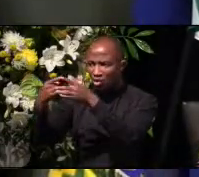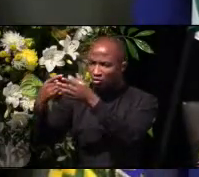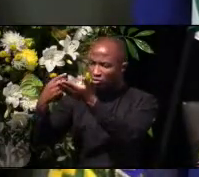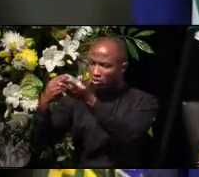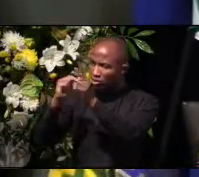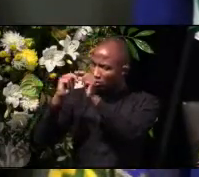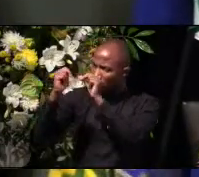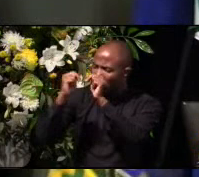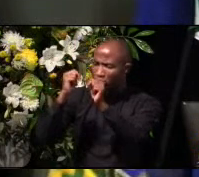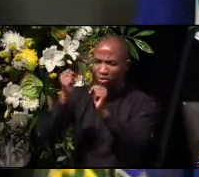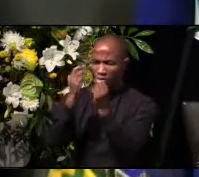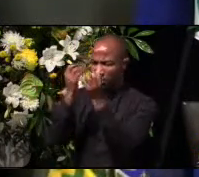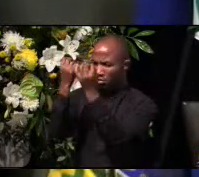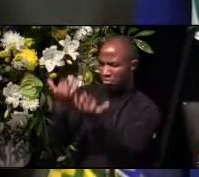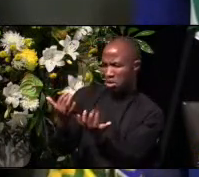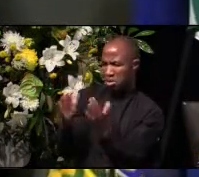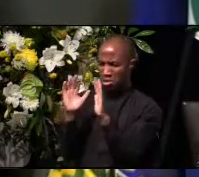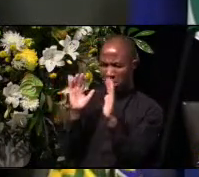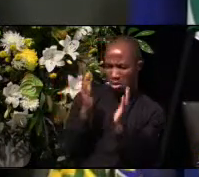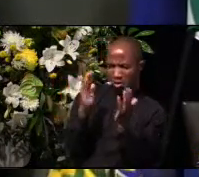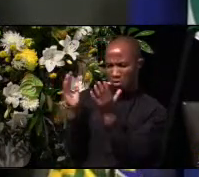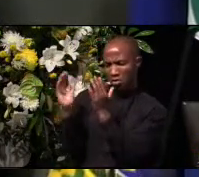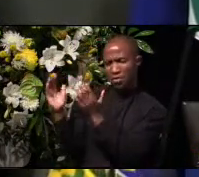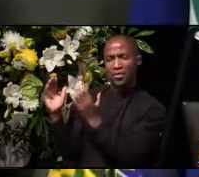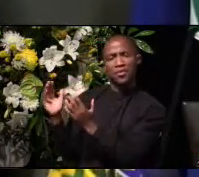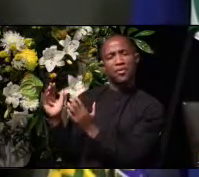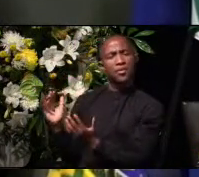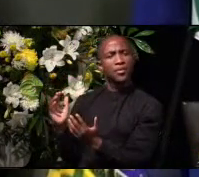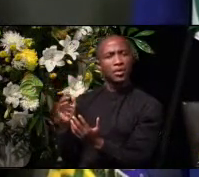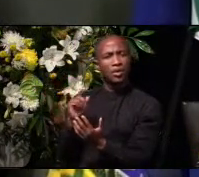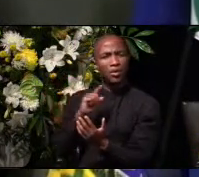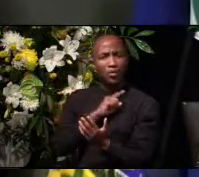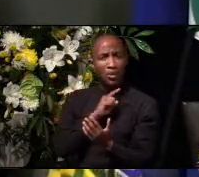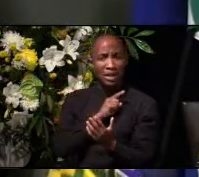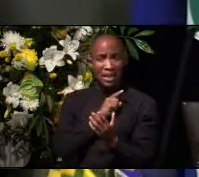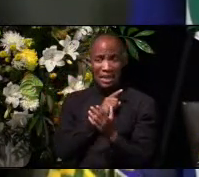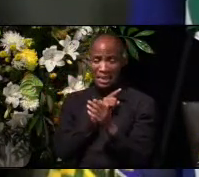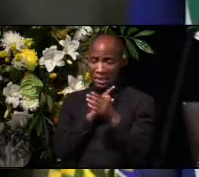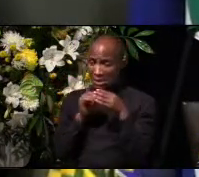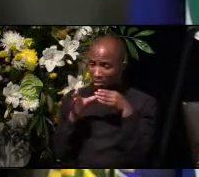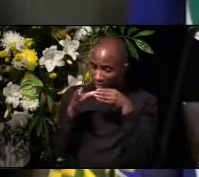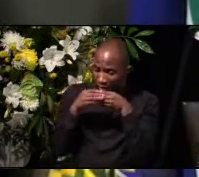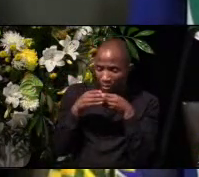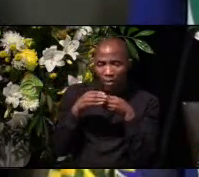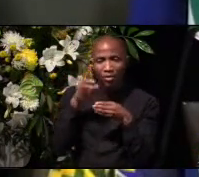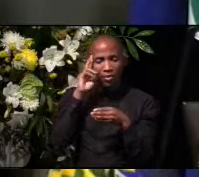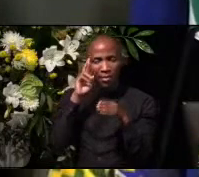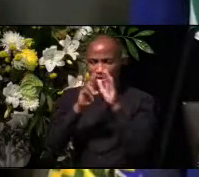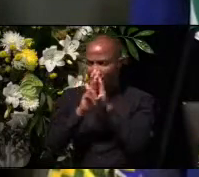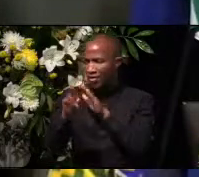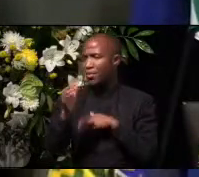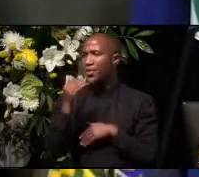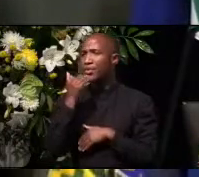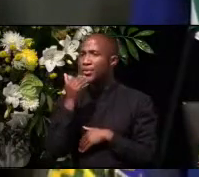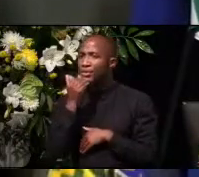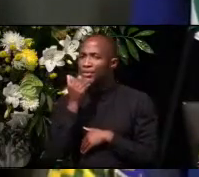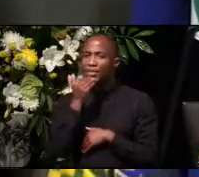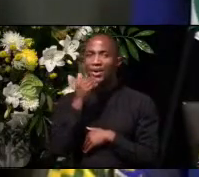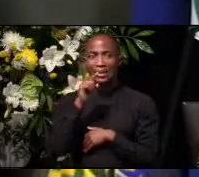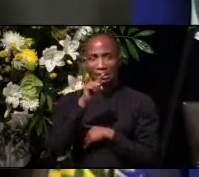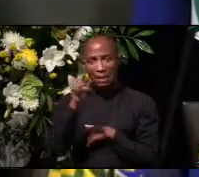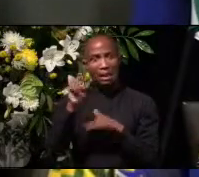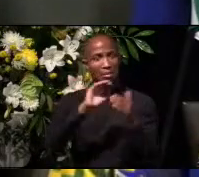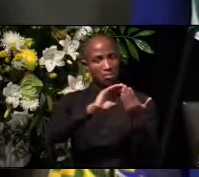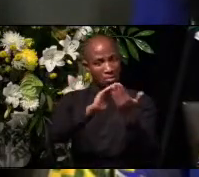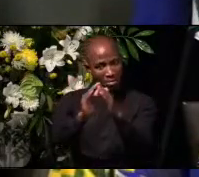like because all the members of parliament remember are supposed to be public Representatives so they represent us